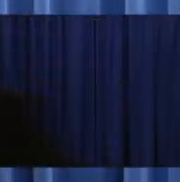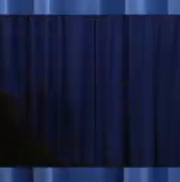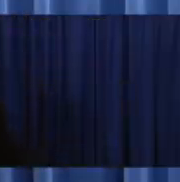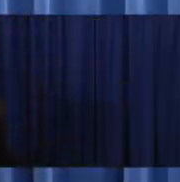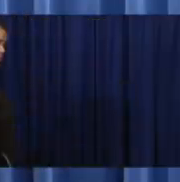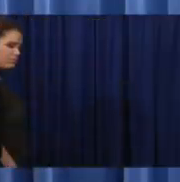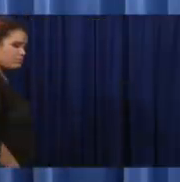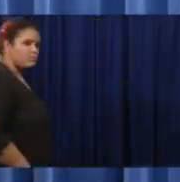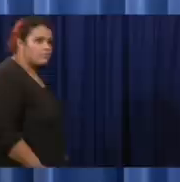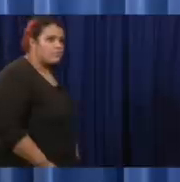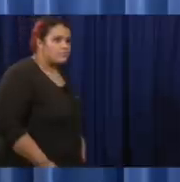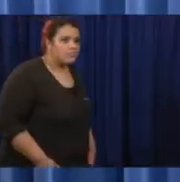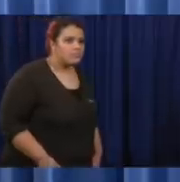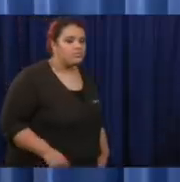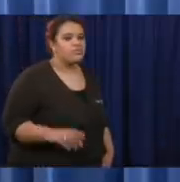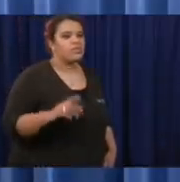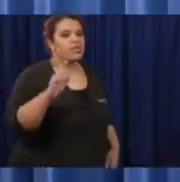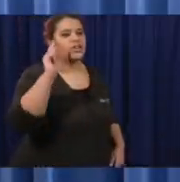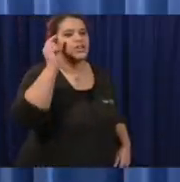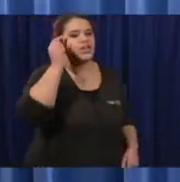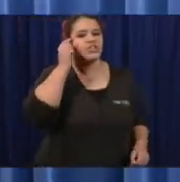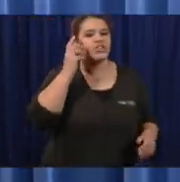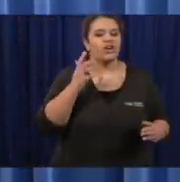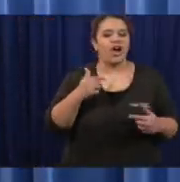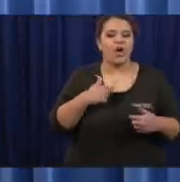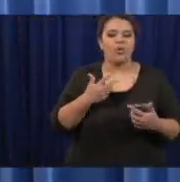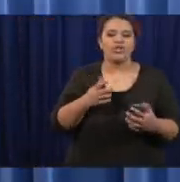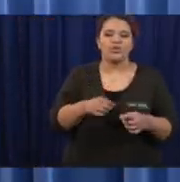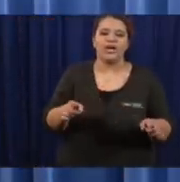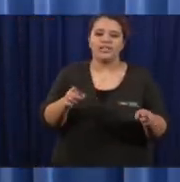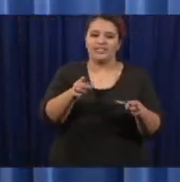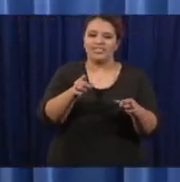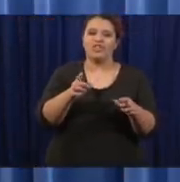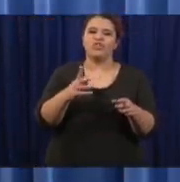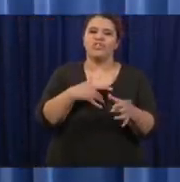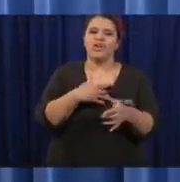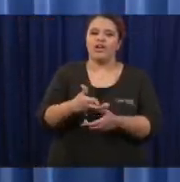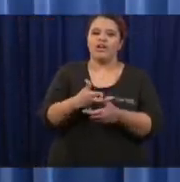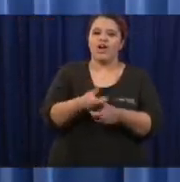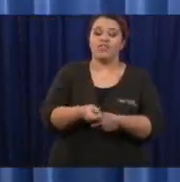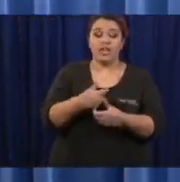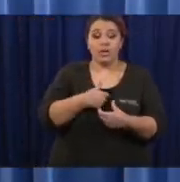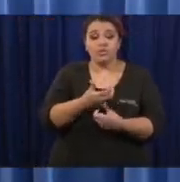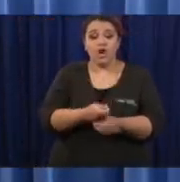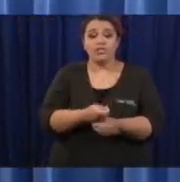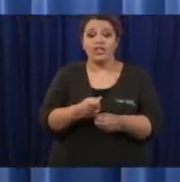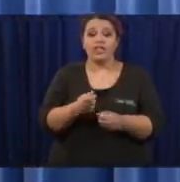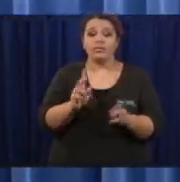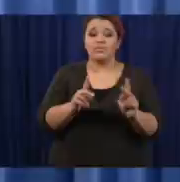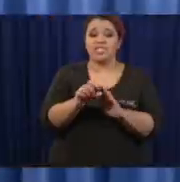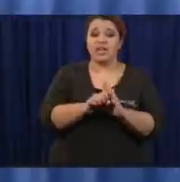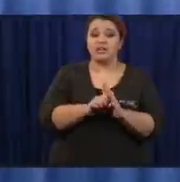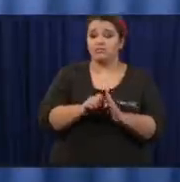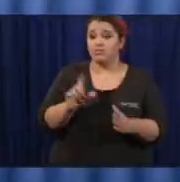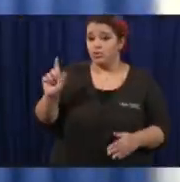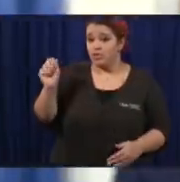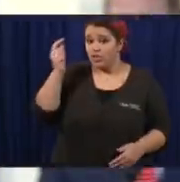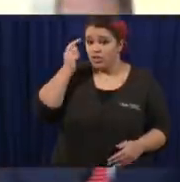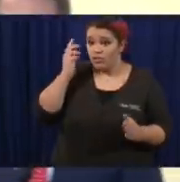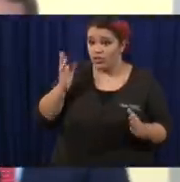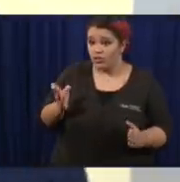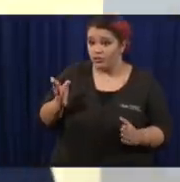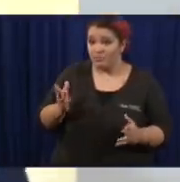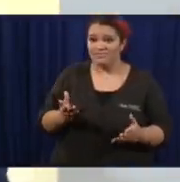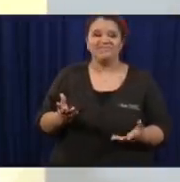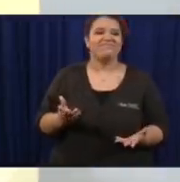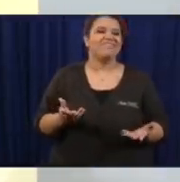Able to continue confidence in people of the state. John? Yeah, I would also add that when we talked